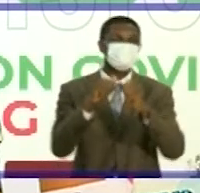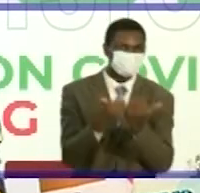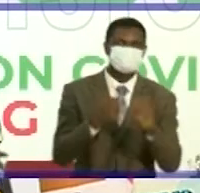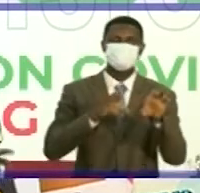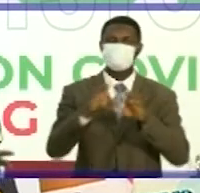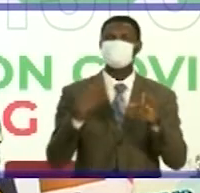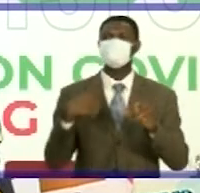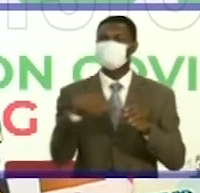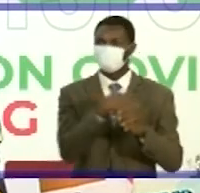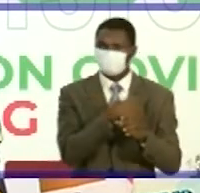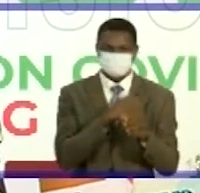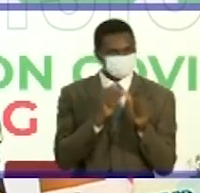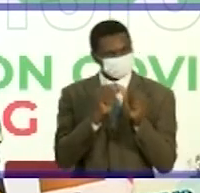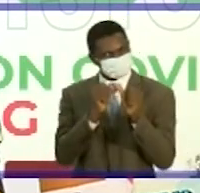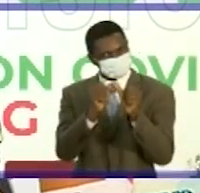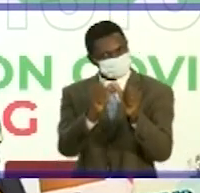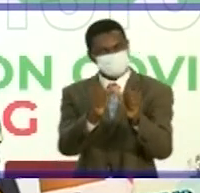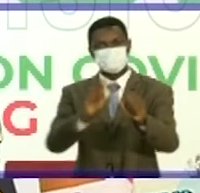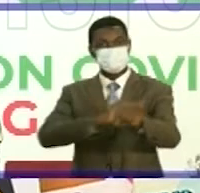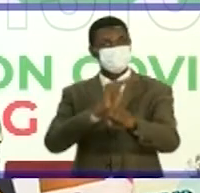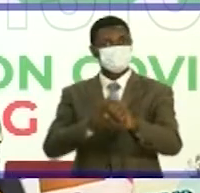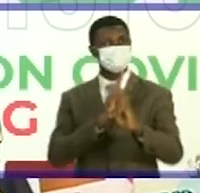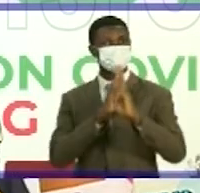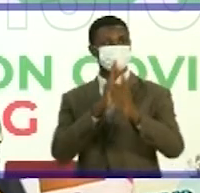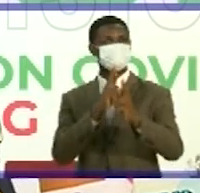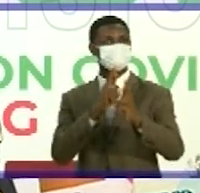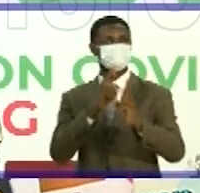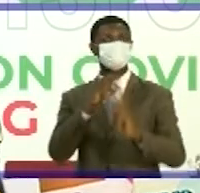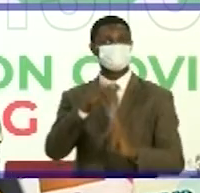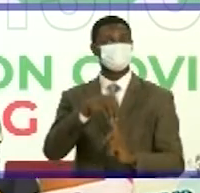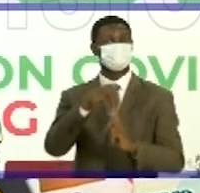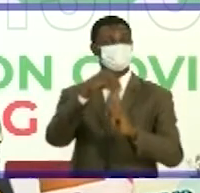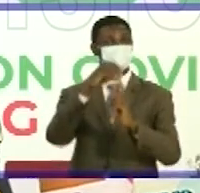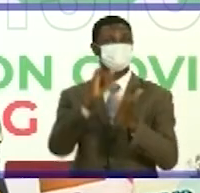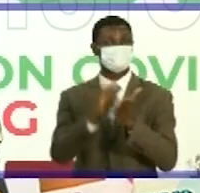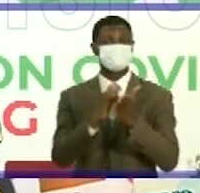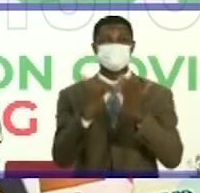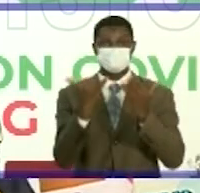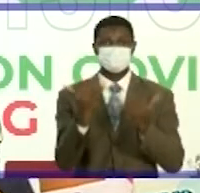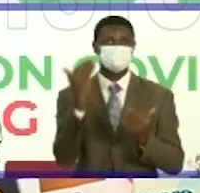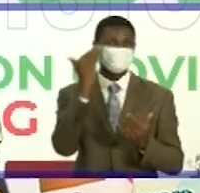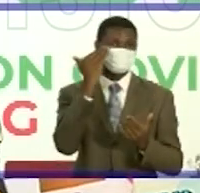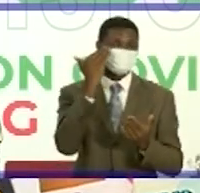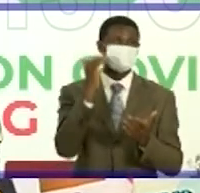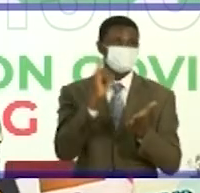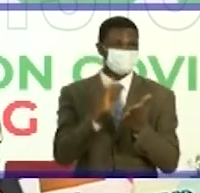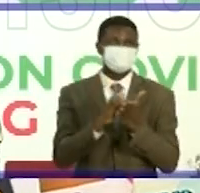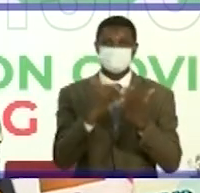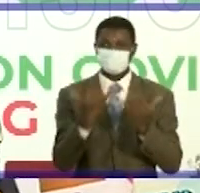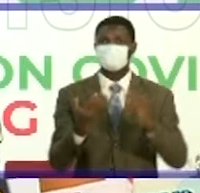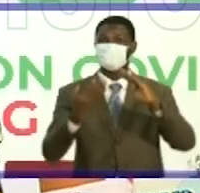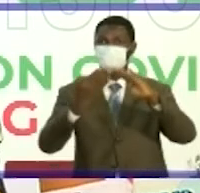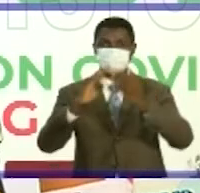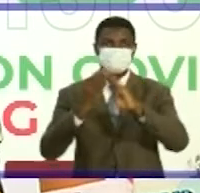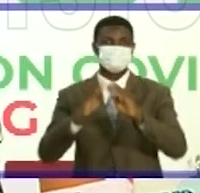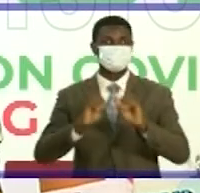the national response, particularly conscious of the fact that we are now at the community stage of